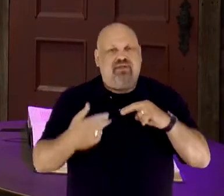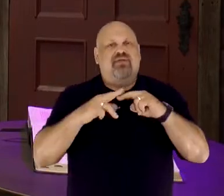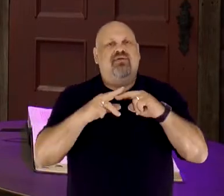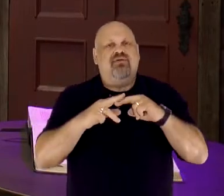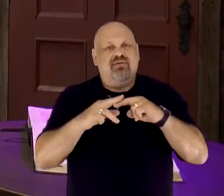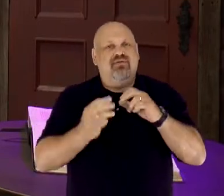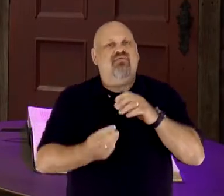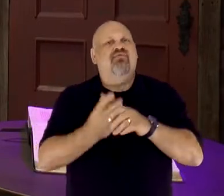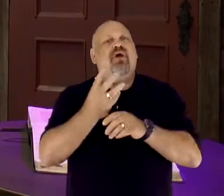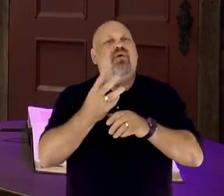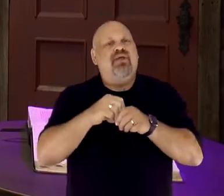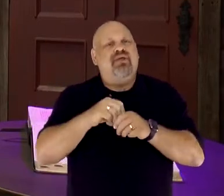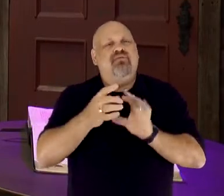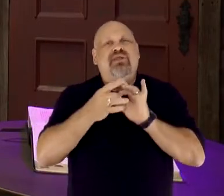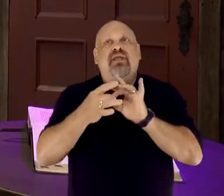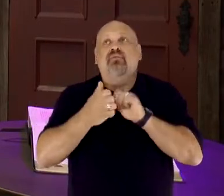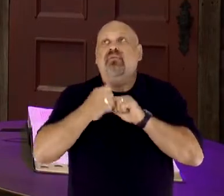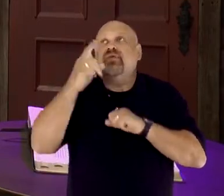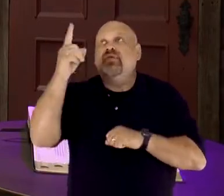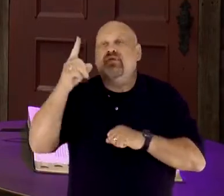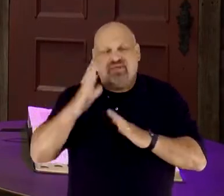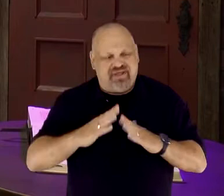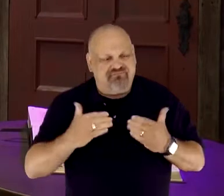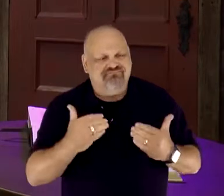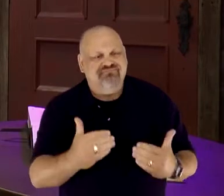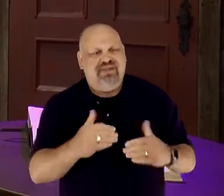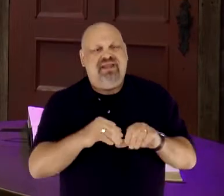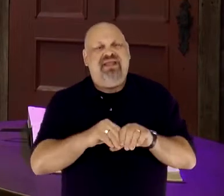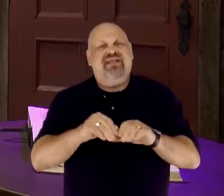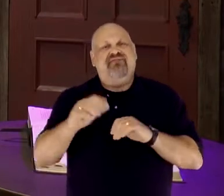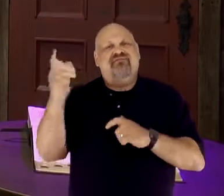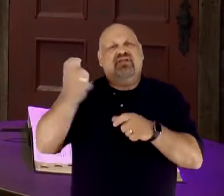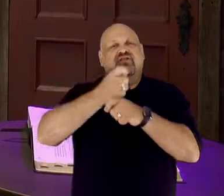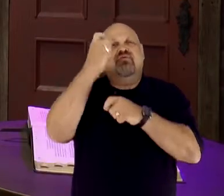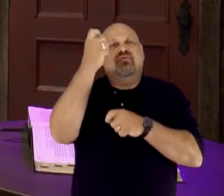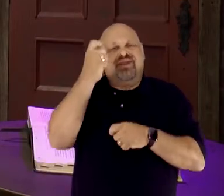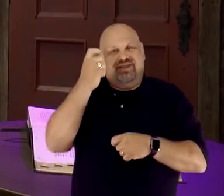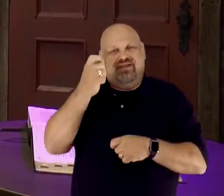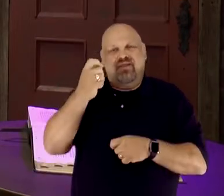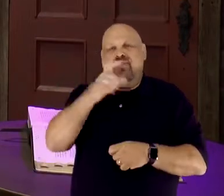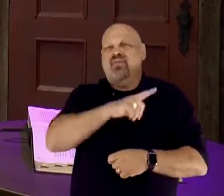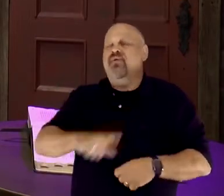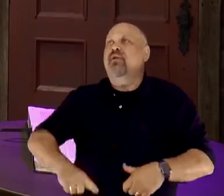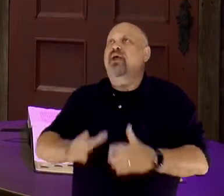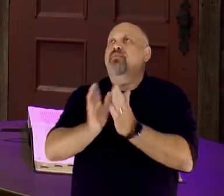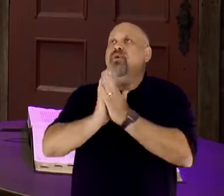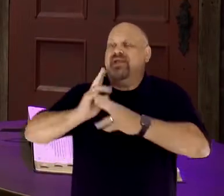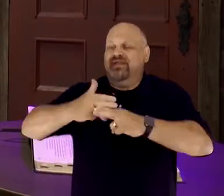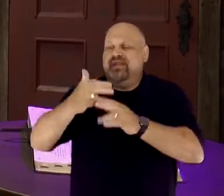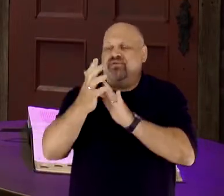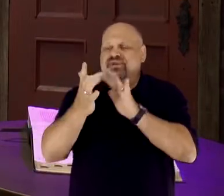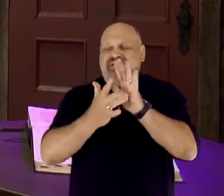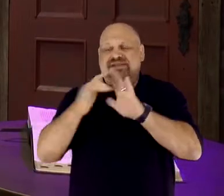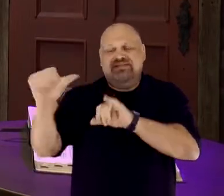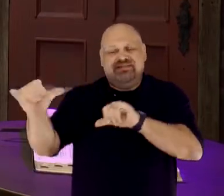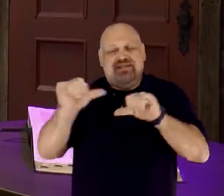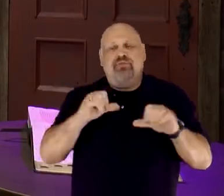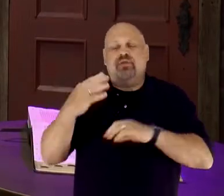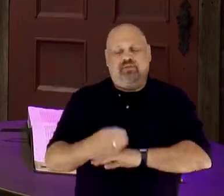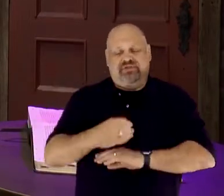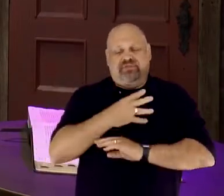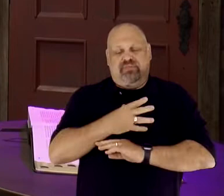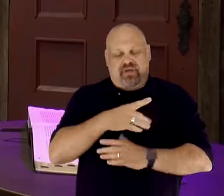that we can grow in relationship with you, God, and walk forward in victory. Lord, I pray in the name